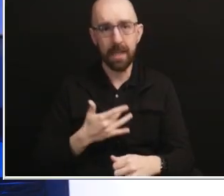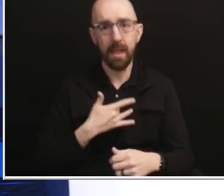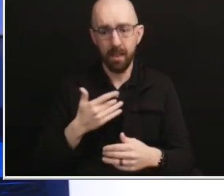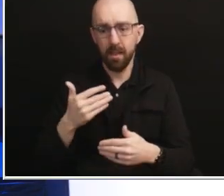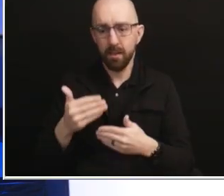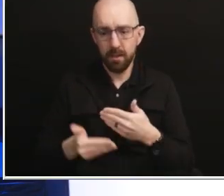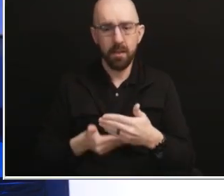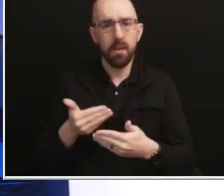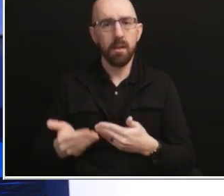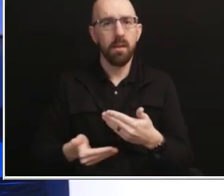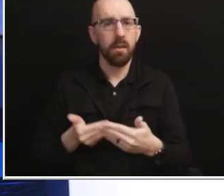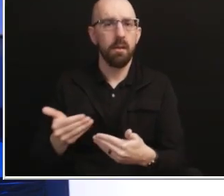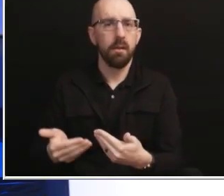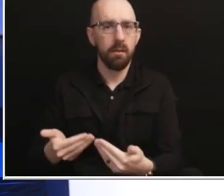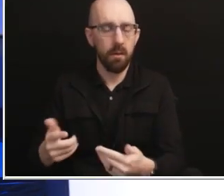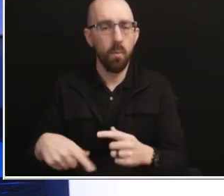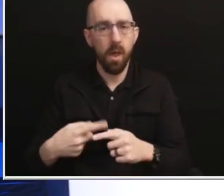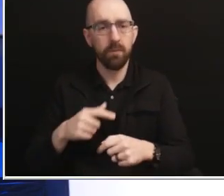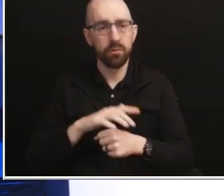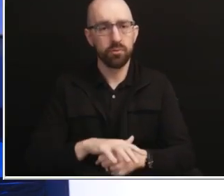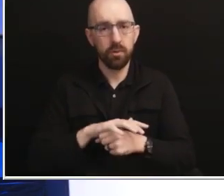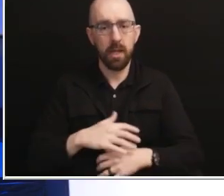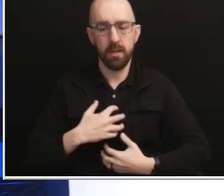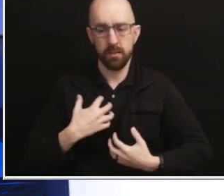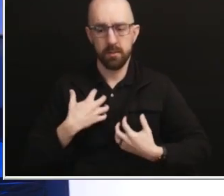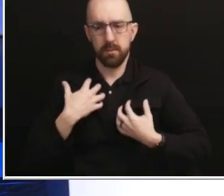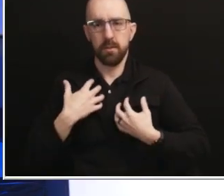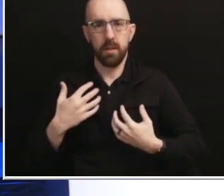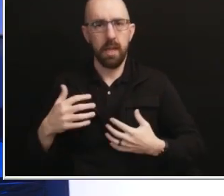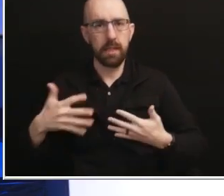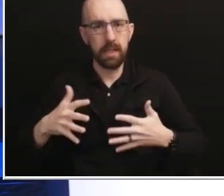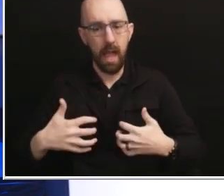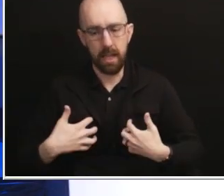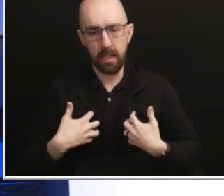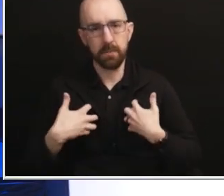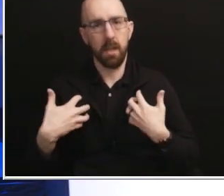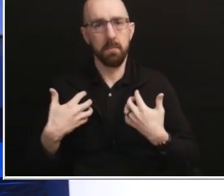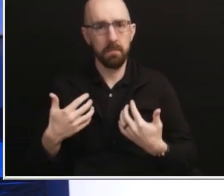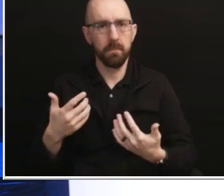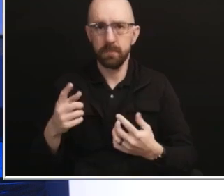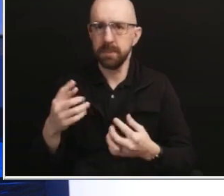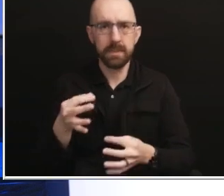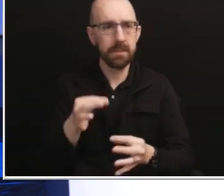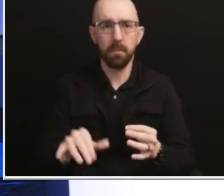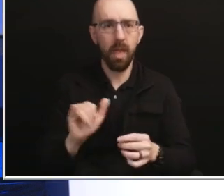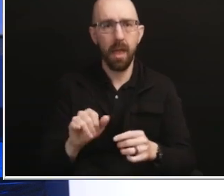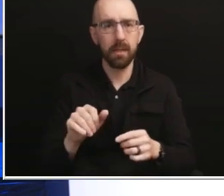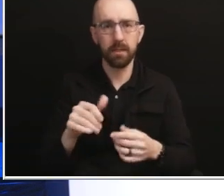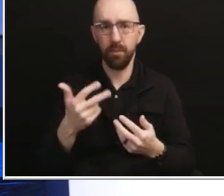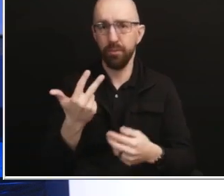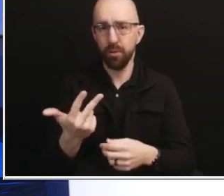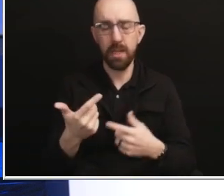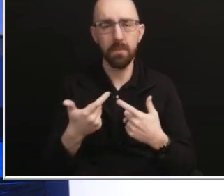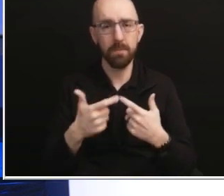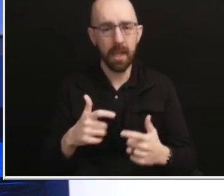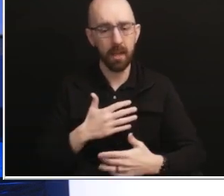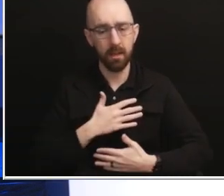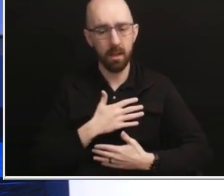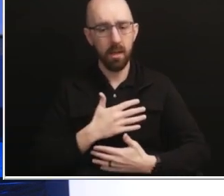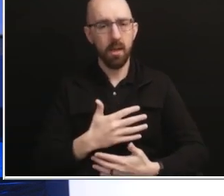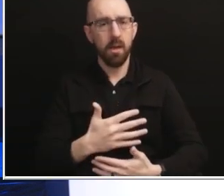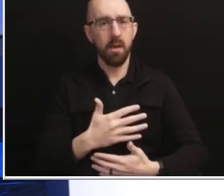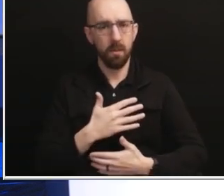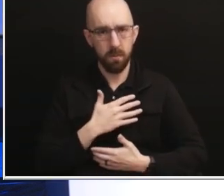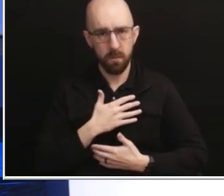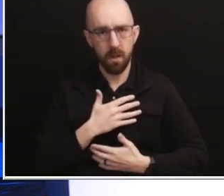when stress levels come up and anxiety comes up, I mean, something as simple as just those 3 big deep breaths. You taught me them